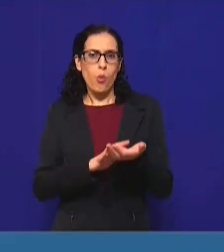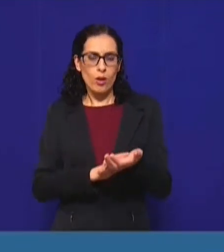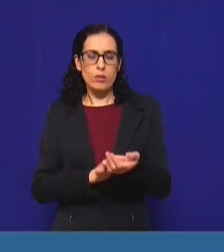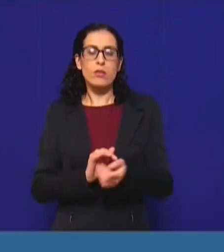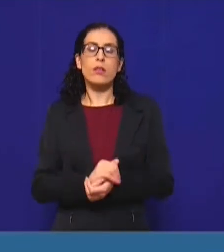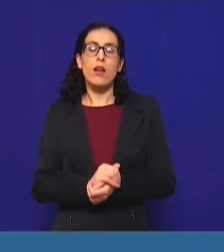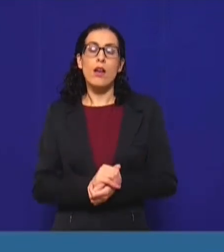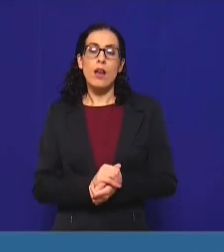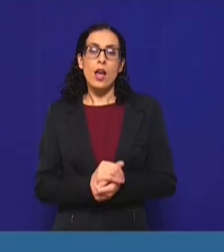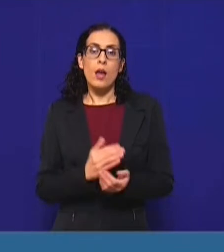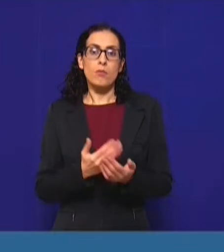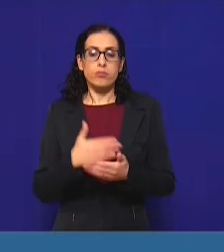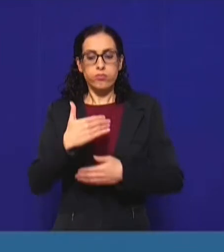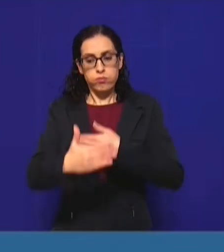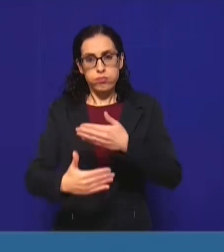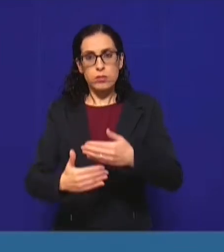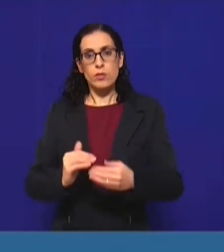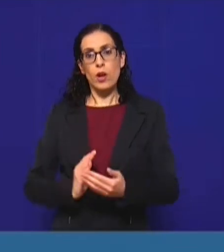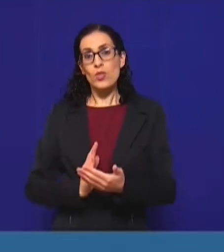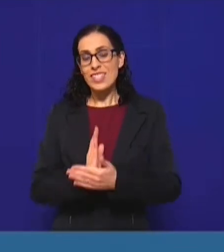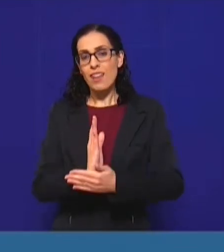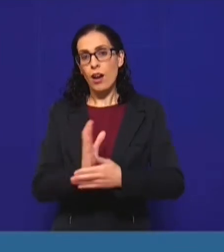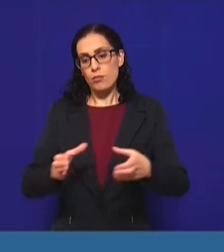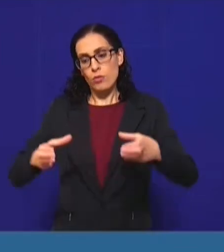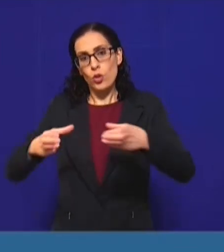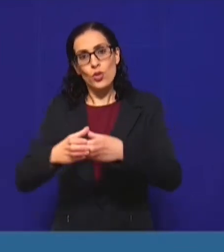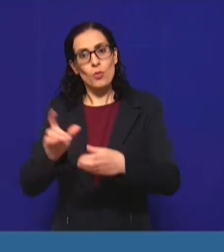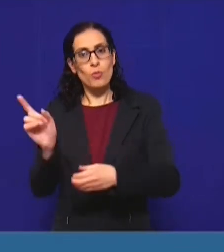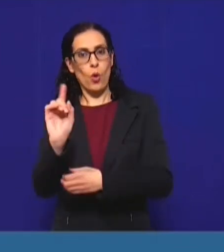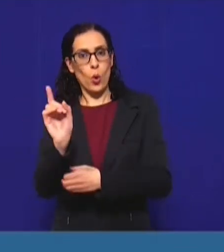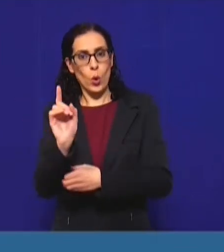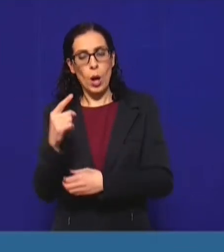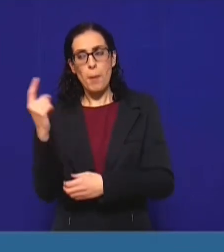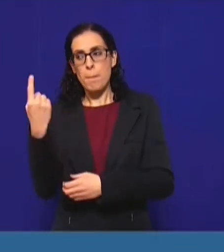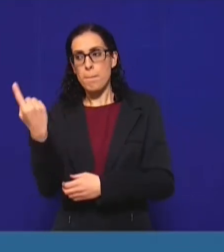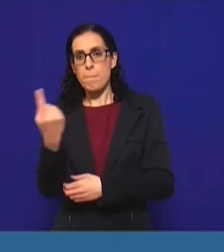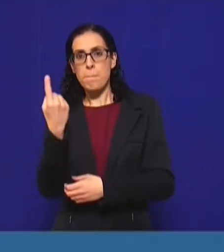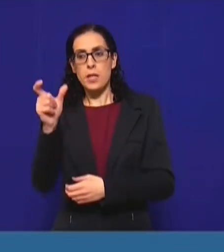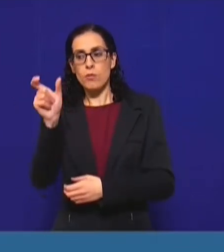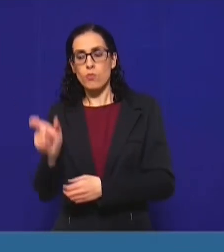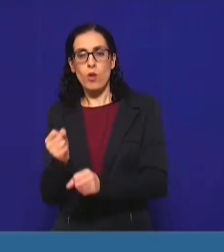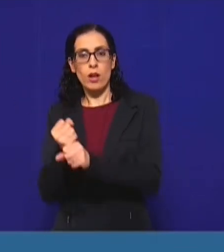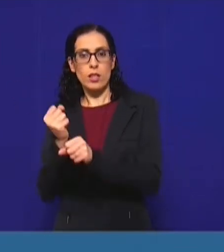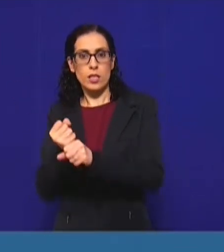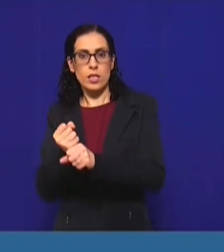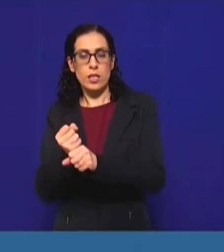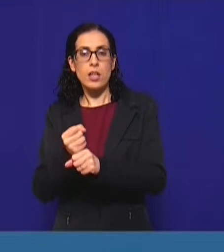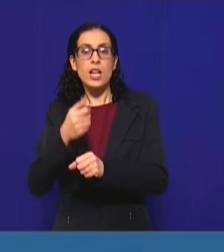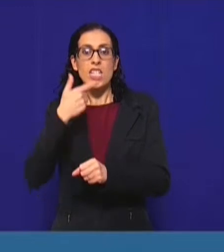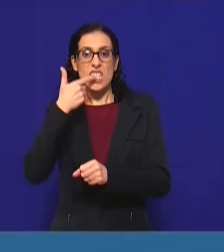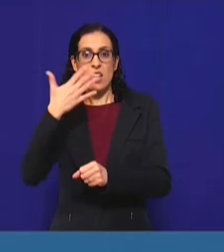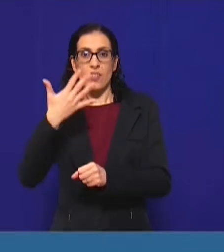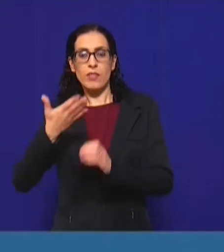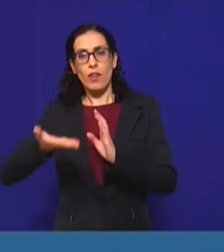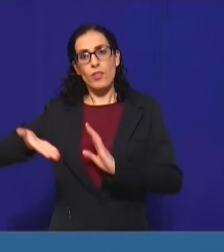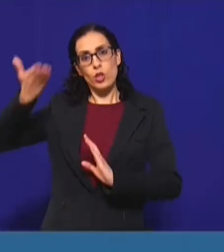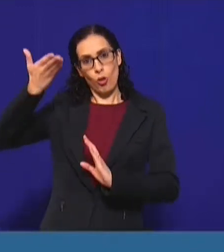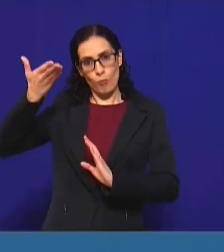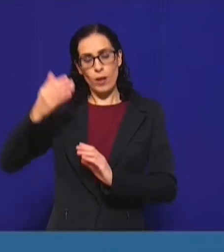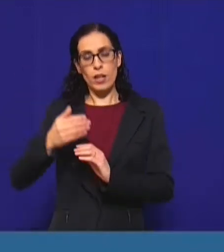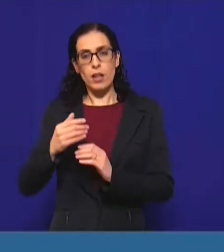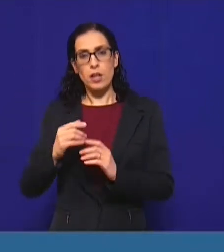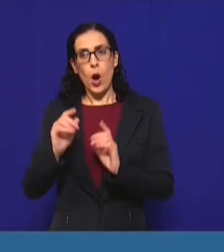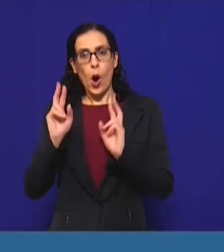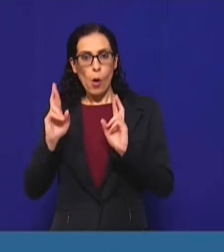we are also moving on to starting another group of vaccination, which is the people who are aged over 75 years. So in the